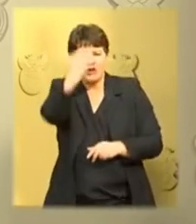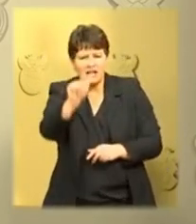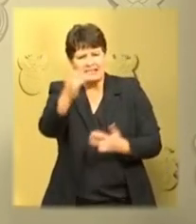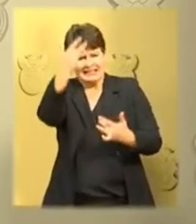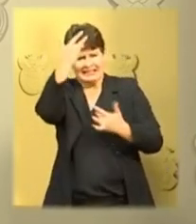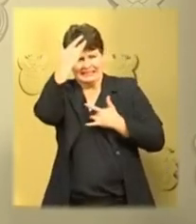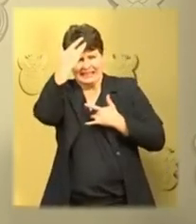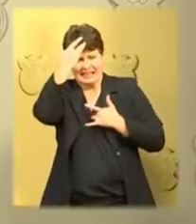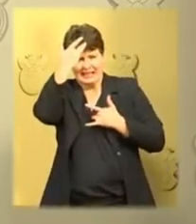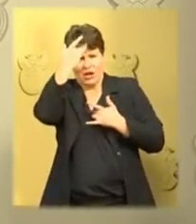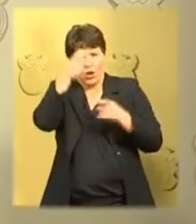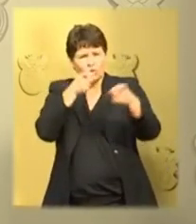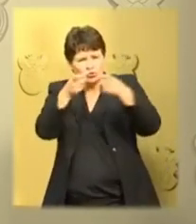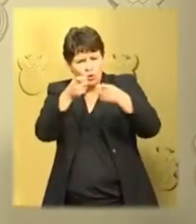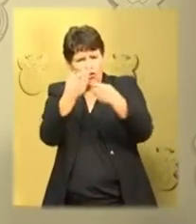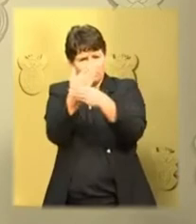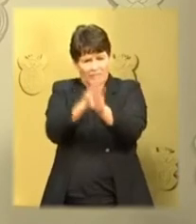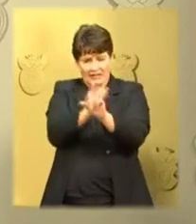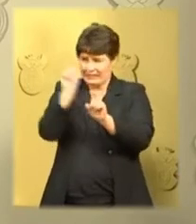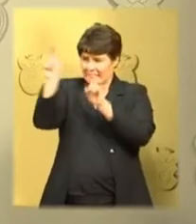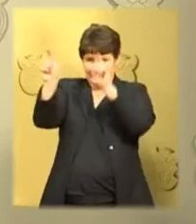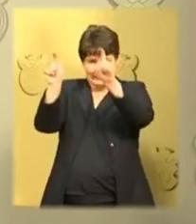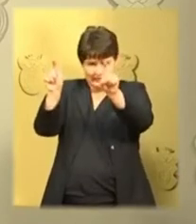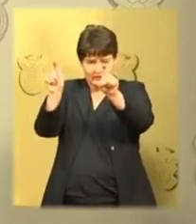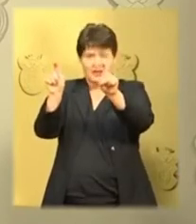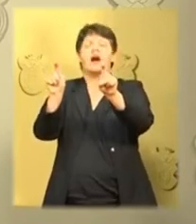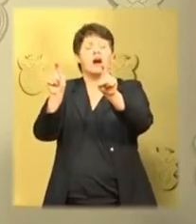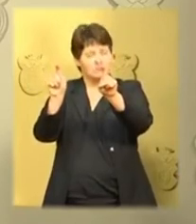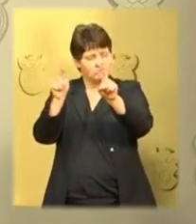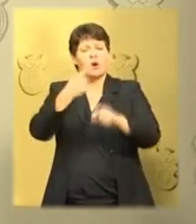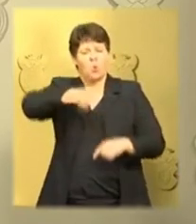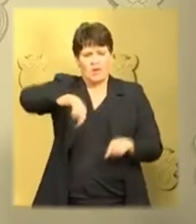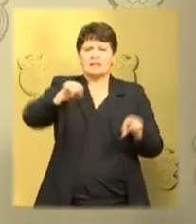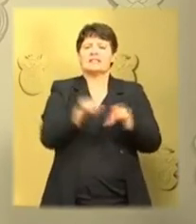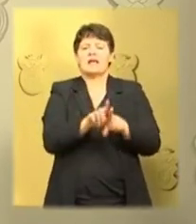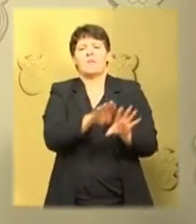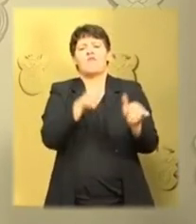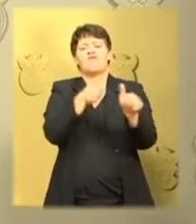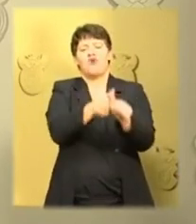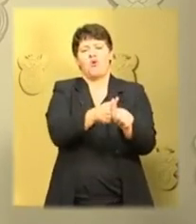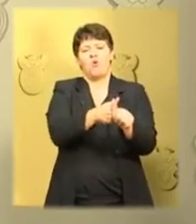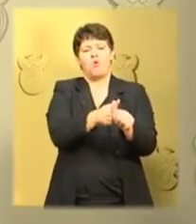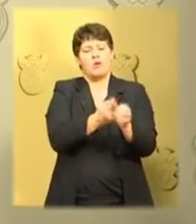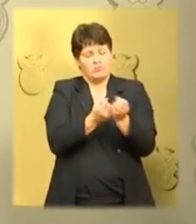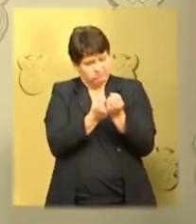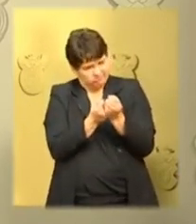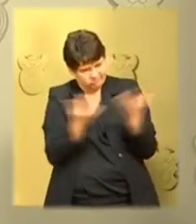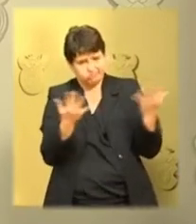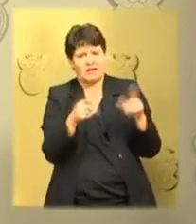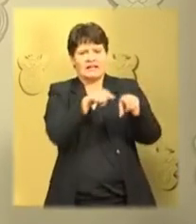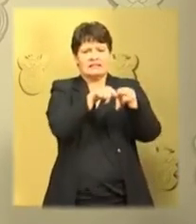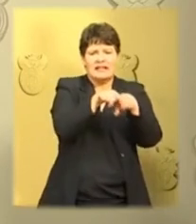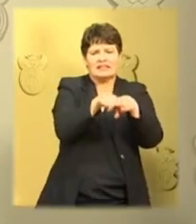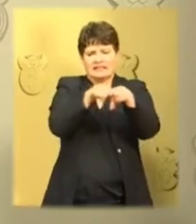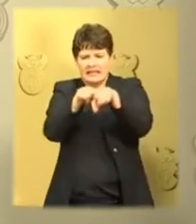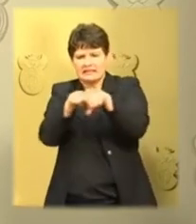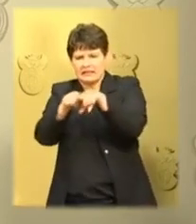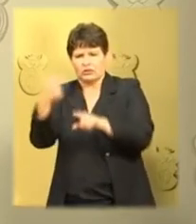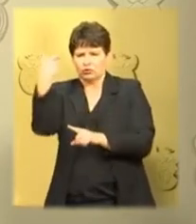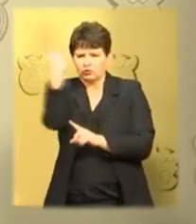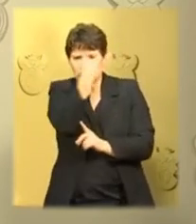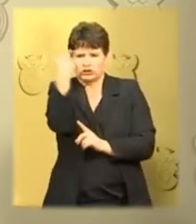Prevention, we have joined other African countries in placing mass screening and testing at the center of